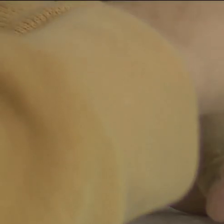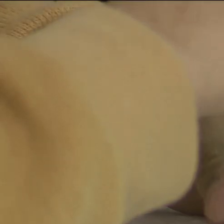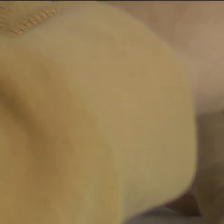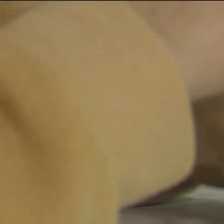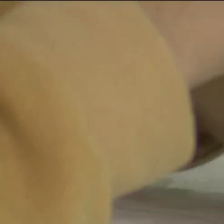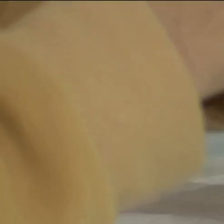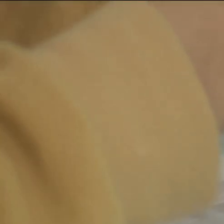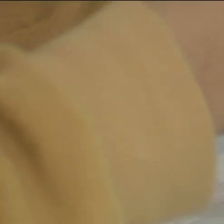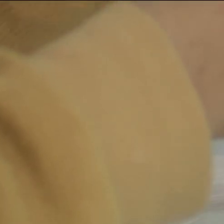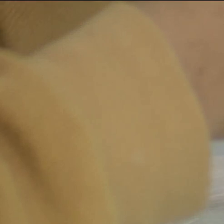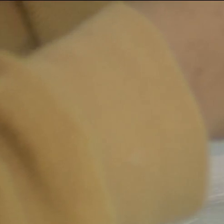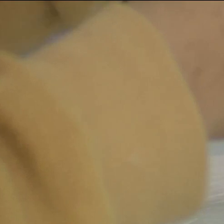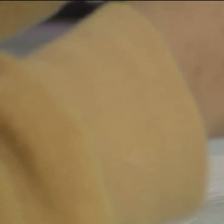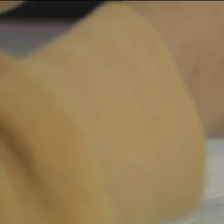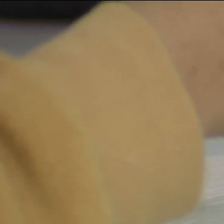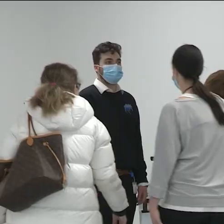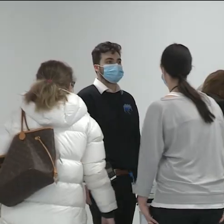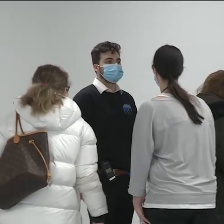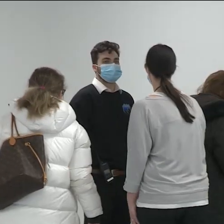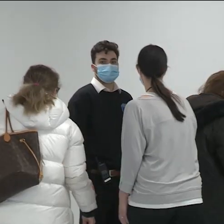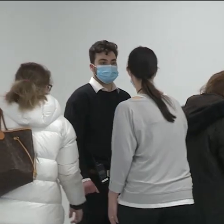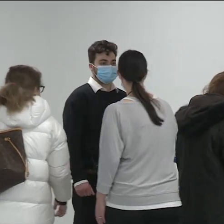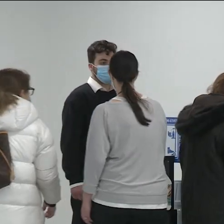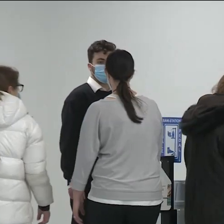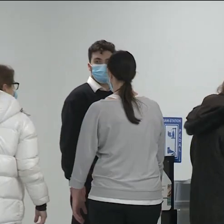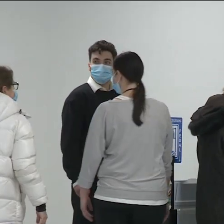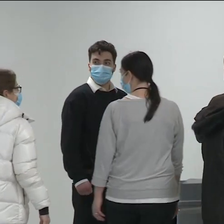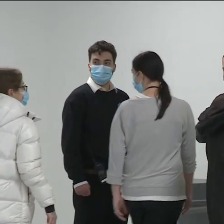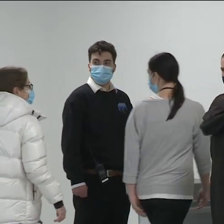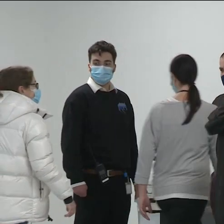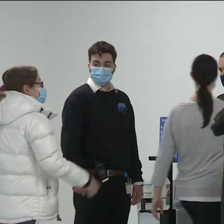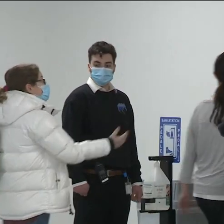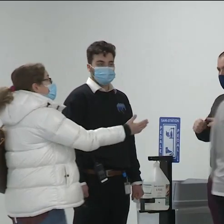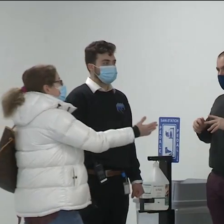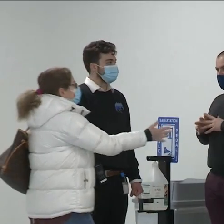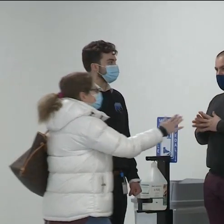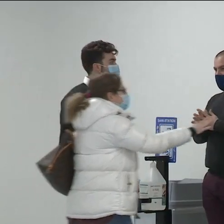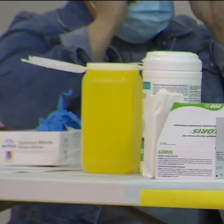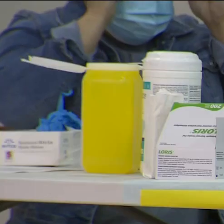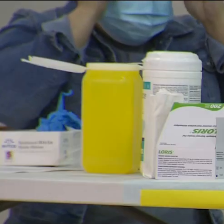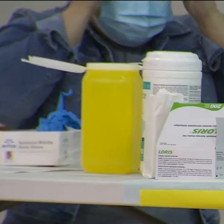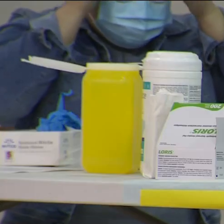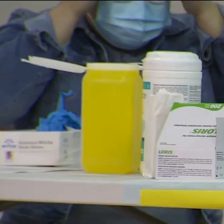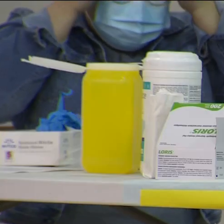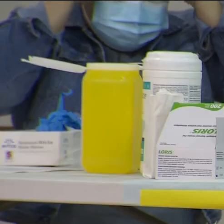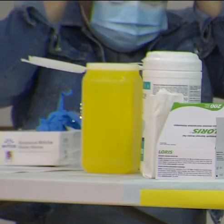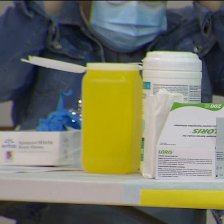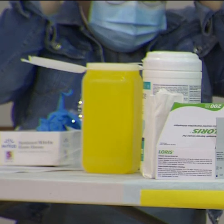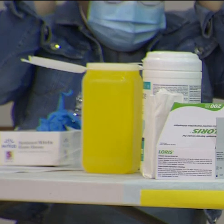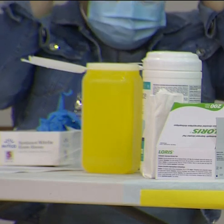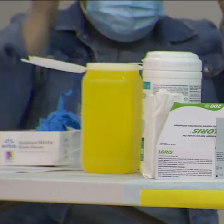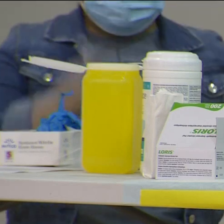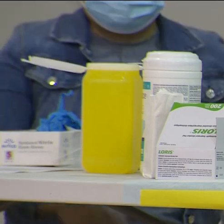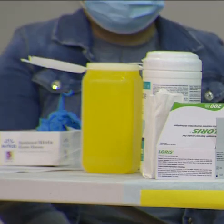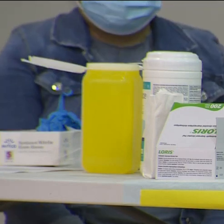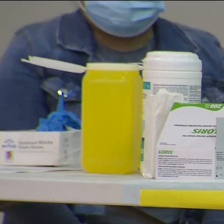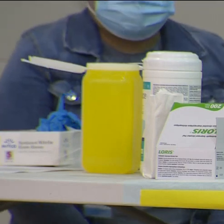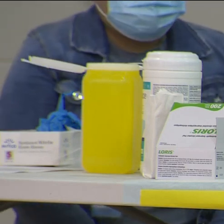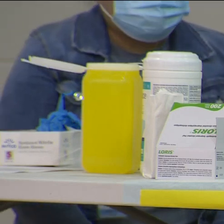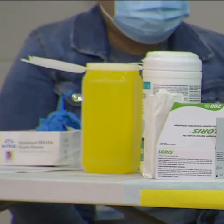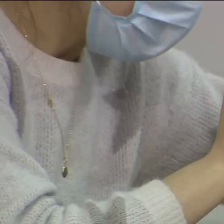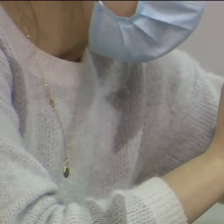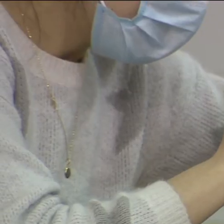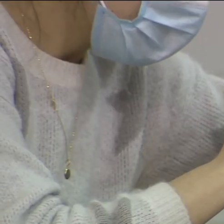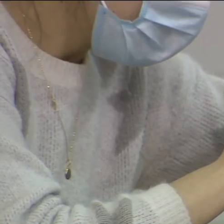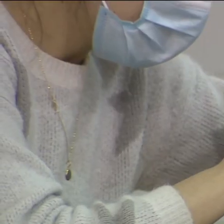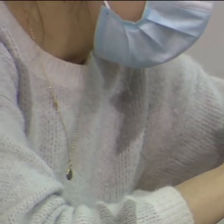the increase in vaccinations, more advanced screening of cases, and public health measures in place. On Wednesday, Montreal added 294